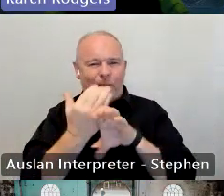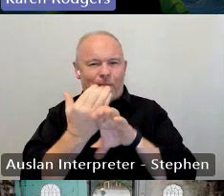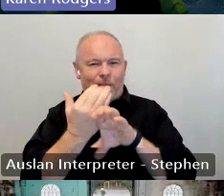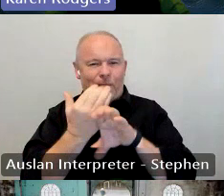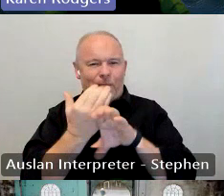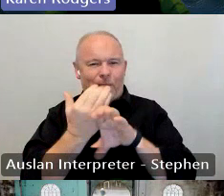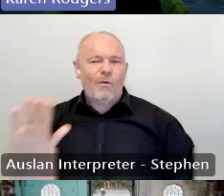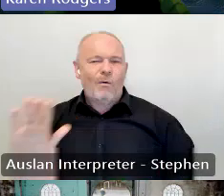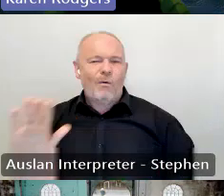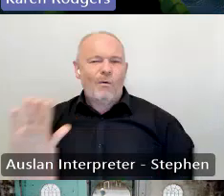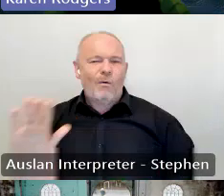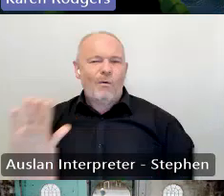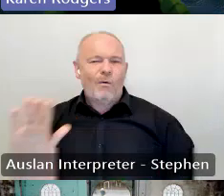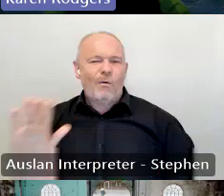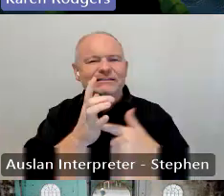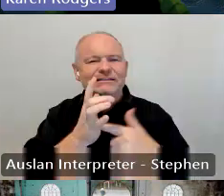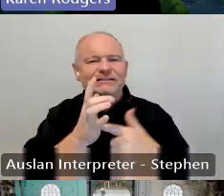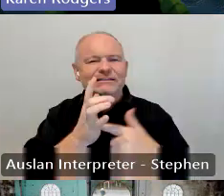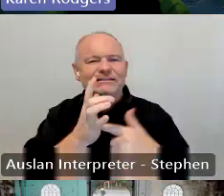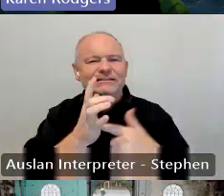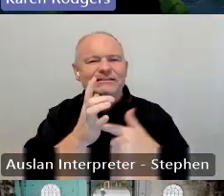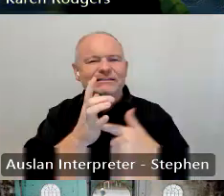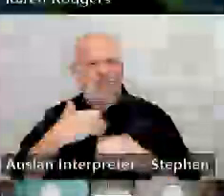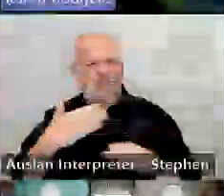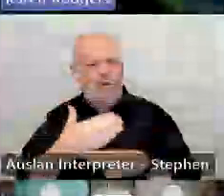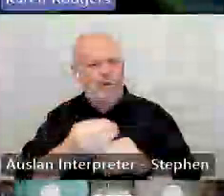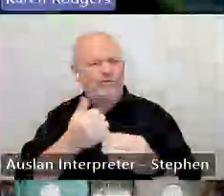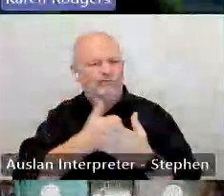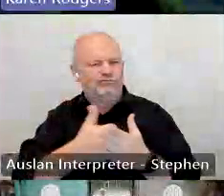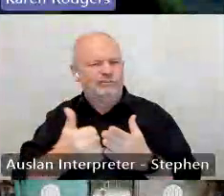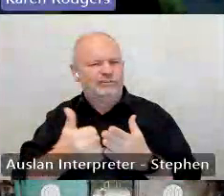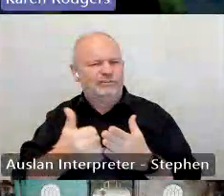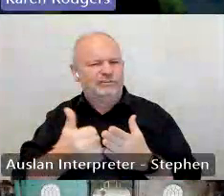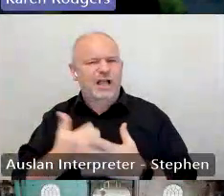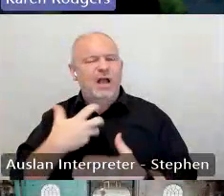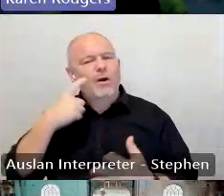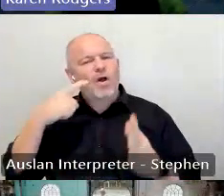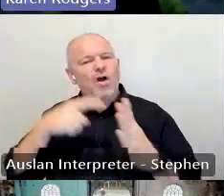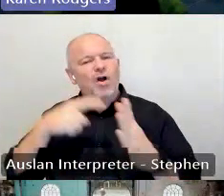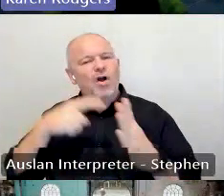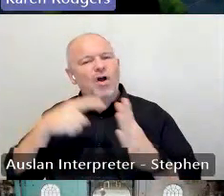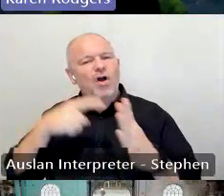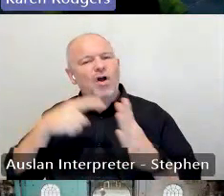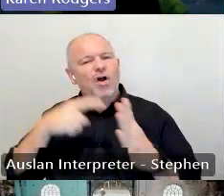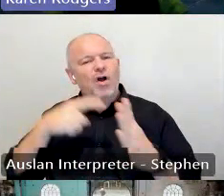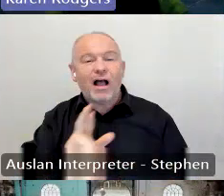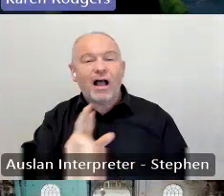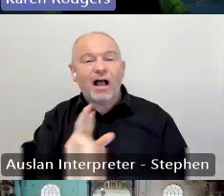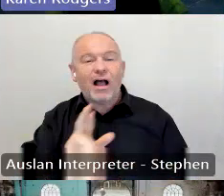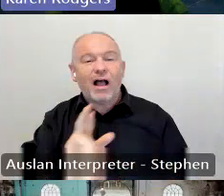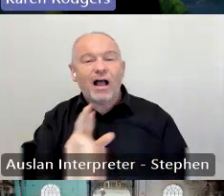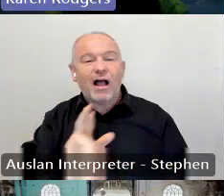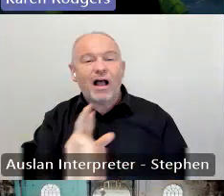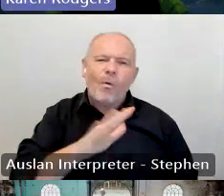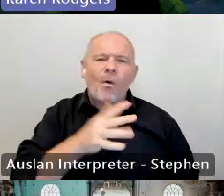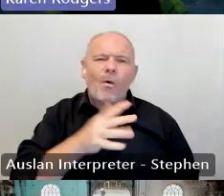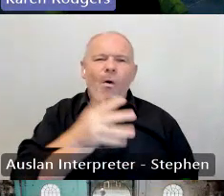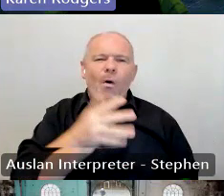all the First Nations colleagues that we all work with. I want to acknowledge that wherever we are today, we are all on Aboriginal